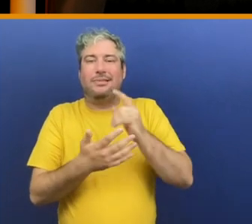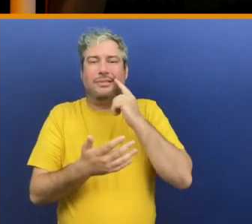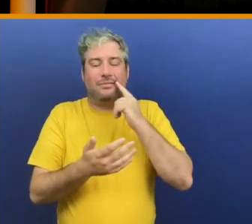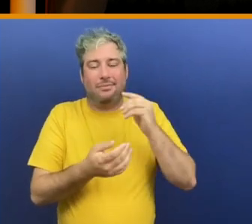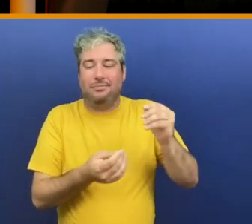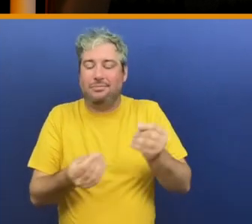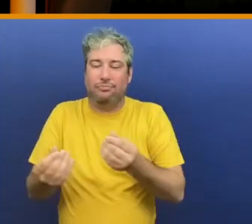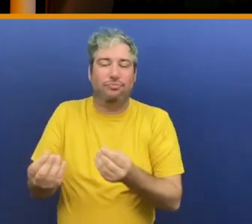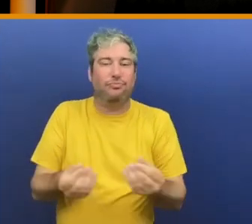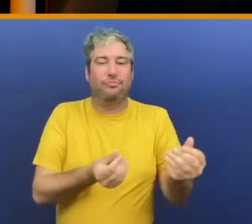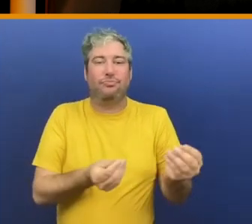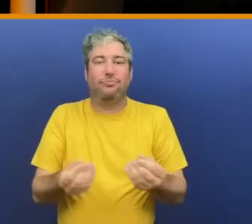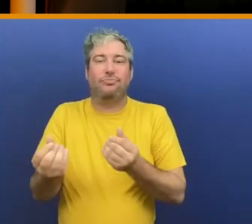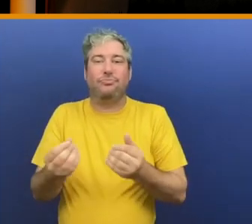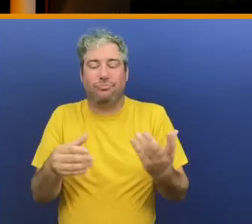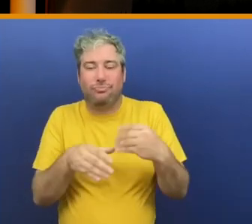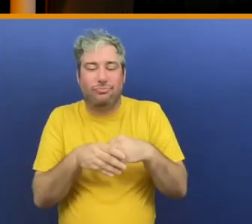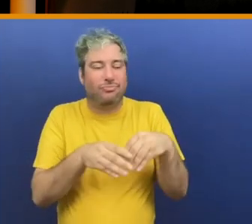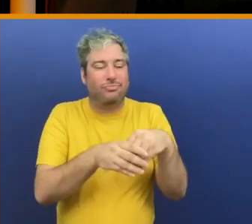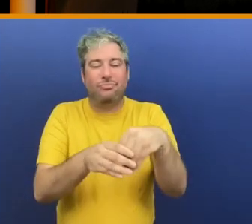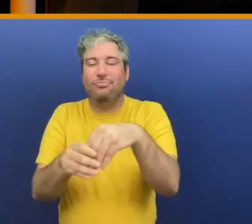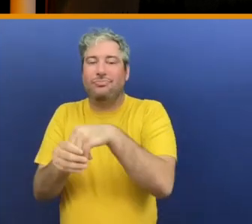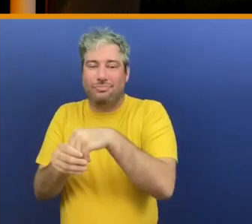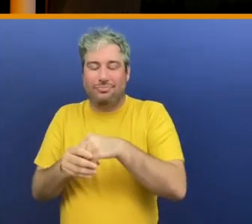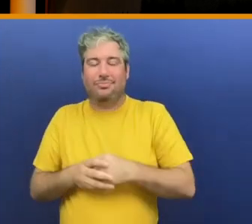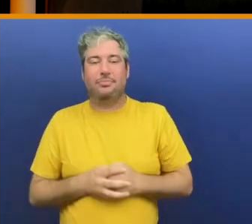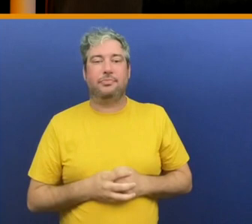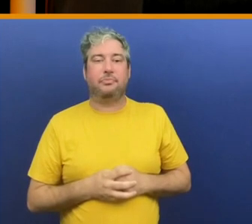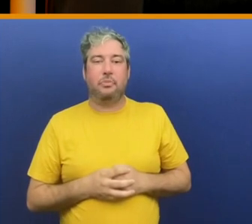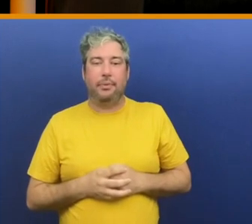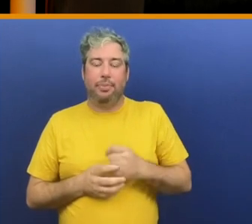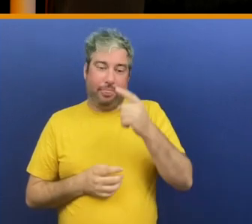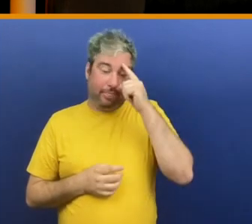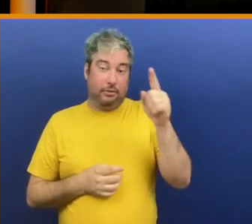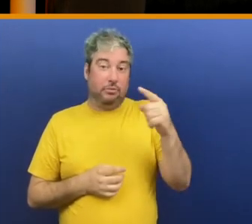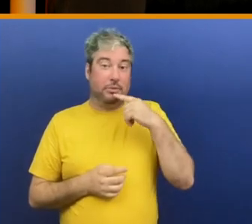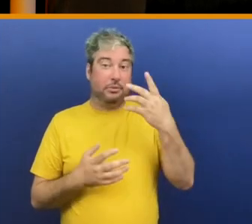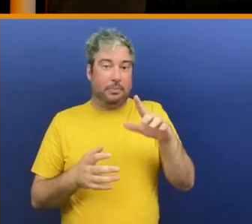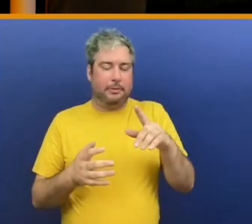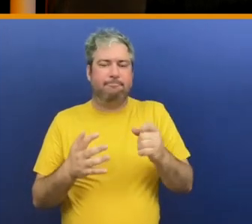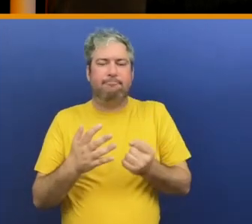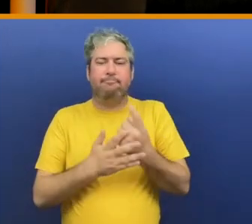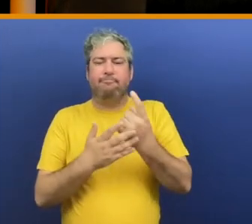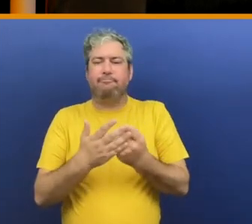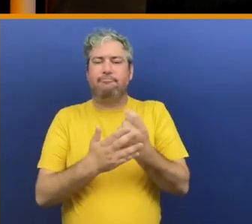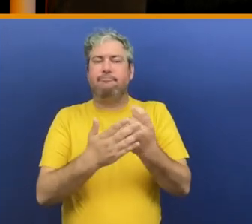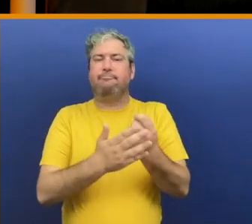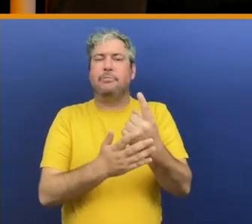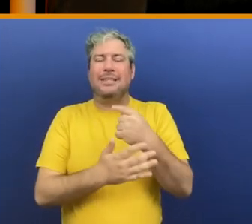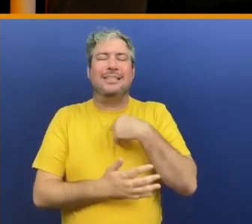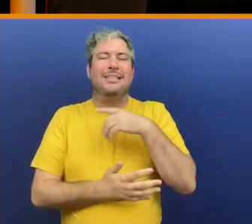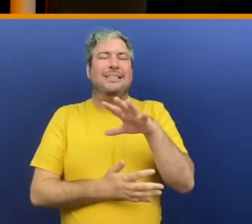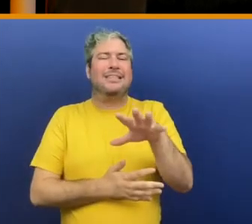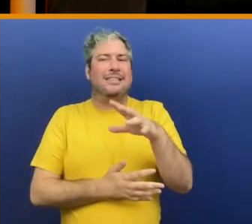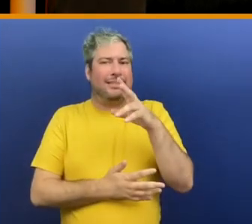things that have just cropped up, I can't see that anywhere in the motion that we've got before us.